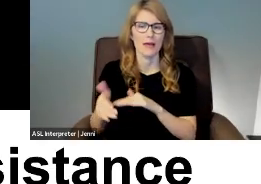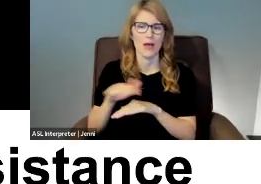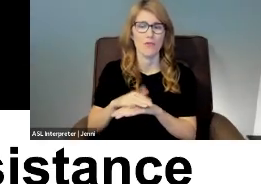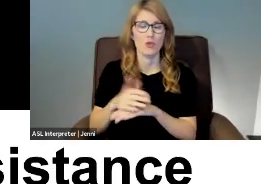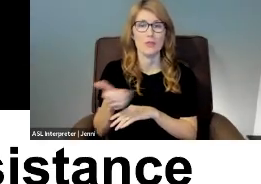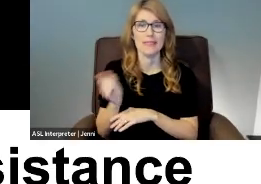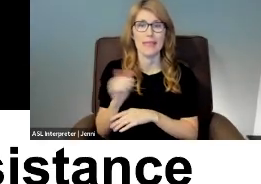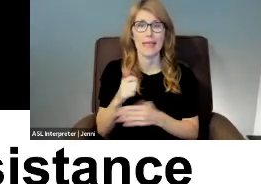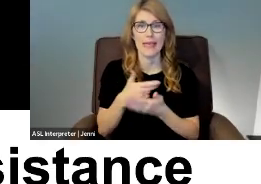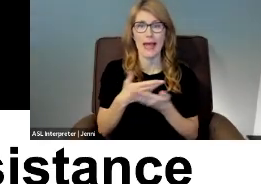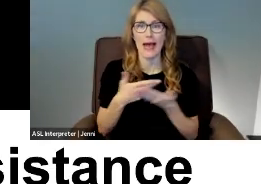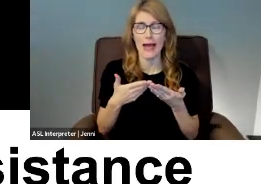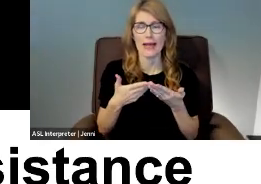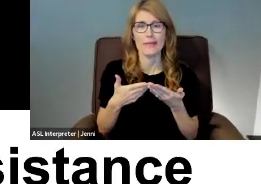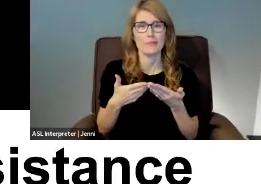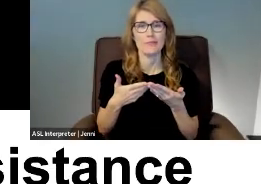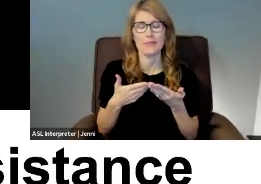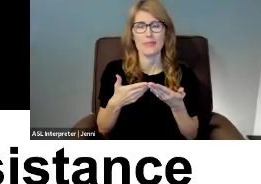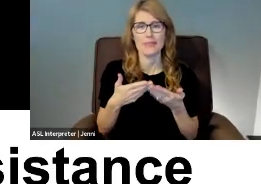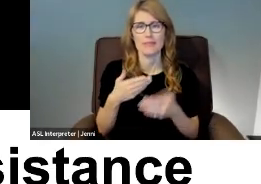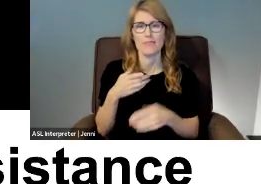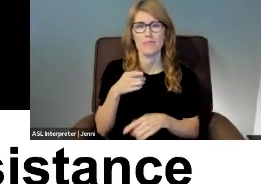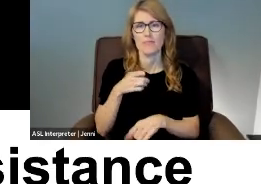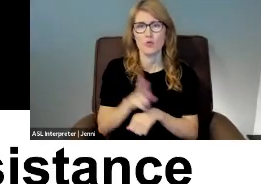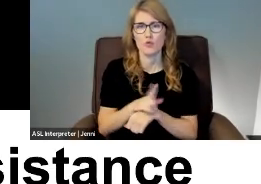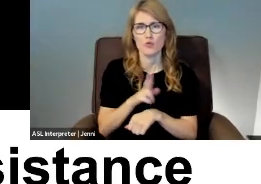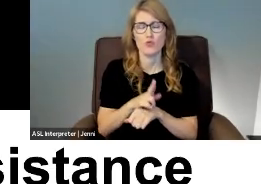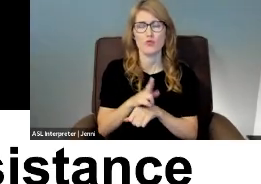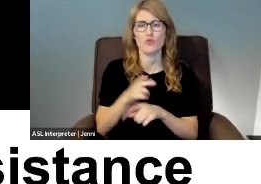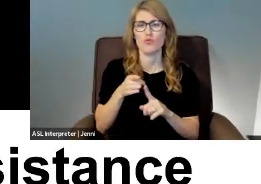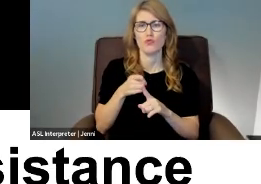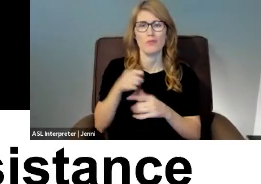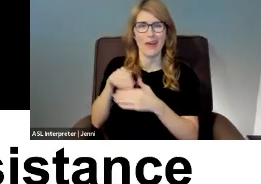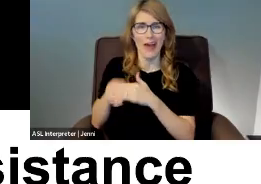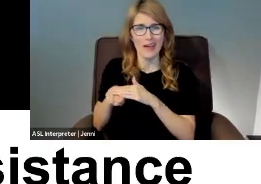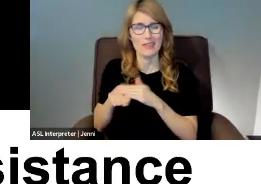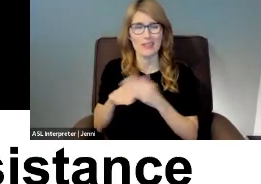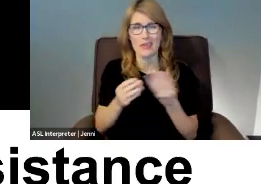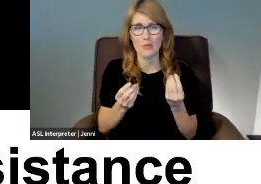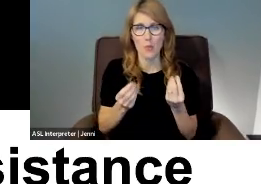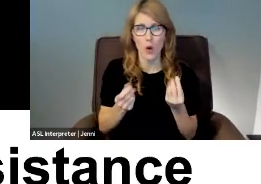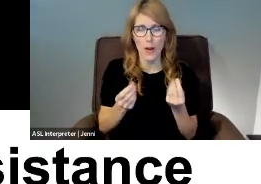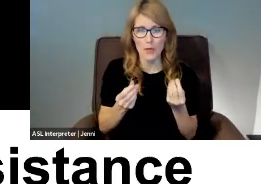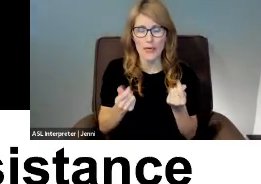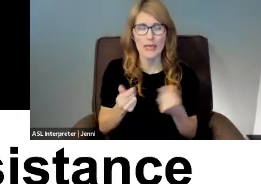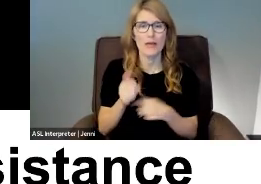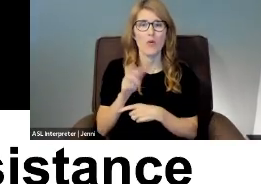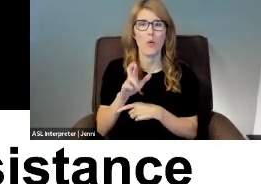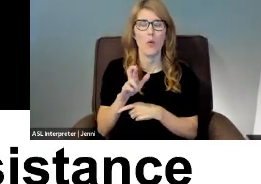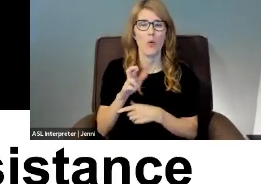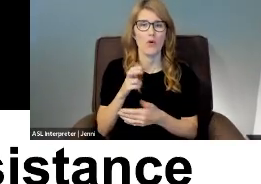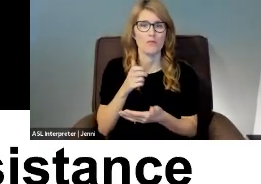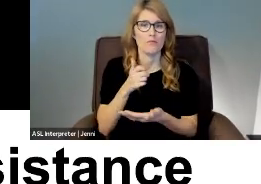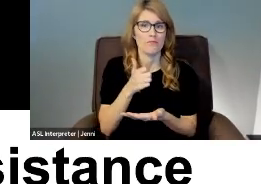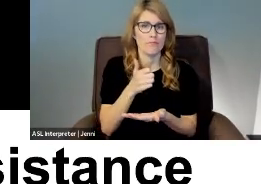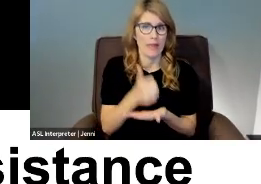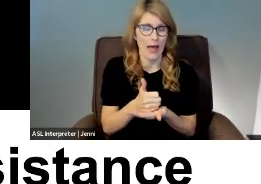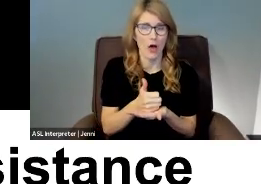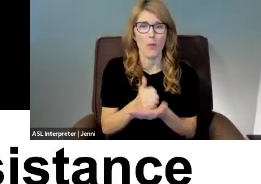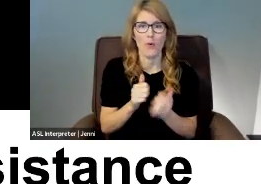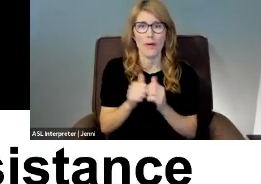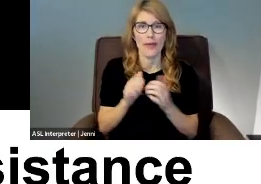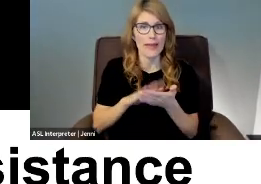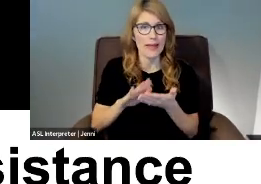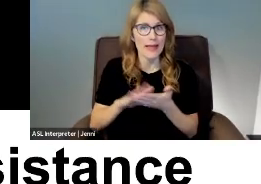items used to gain access to a property or assisting in cleanup